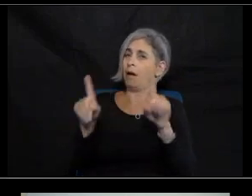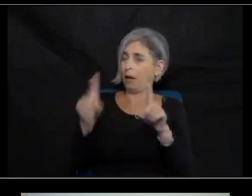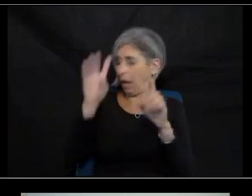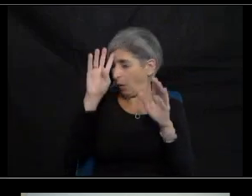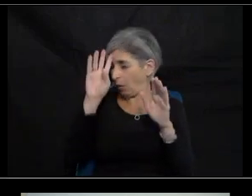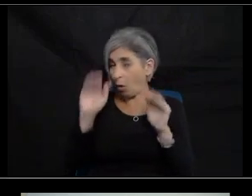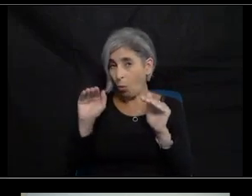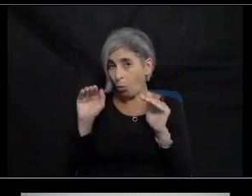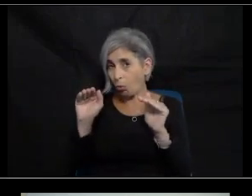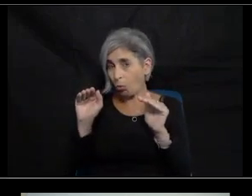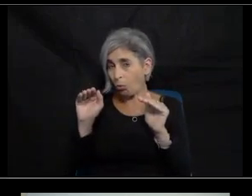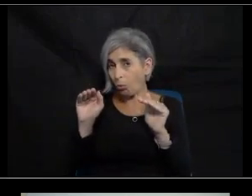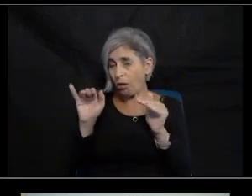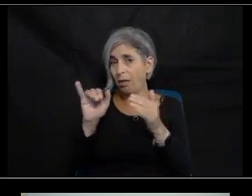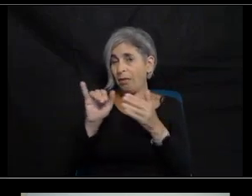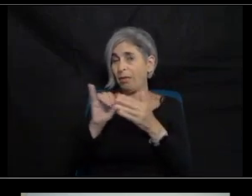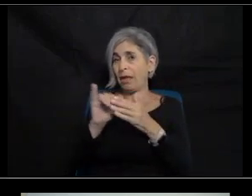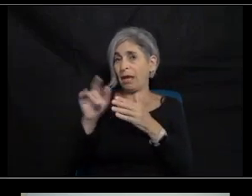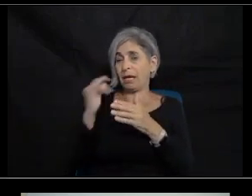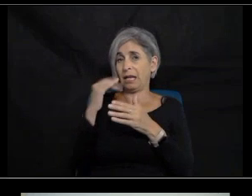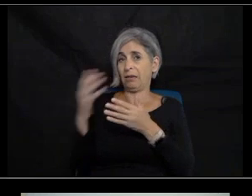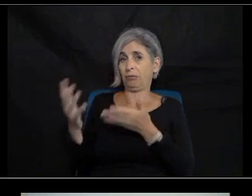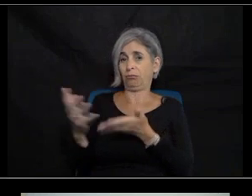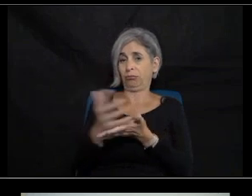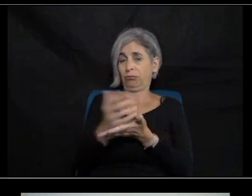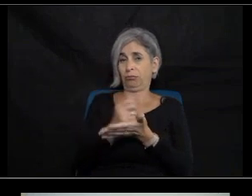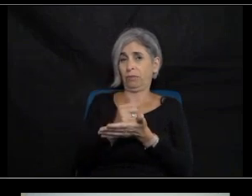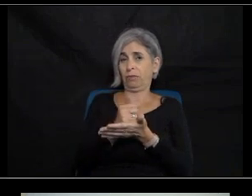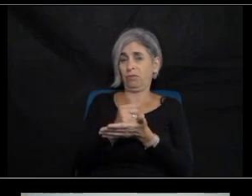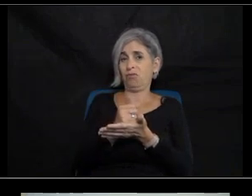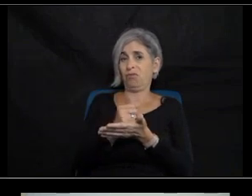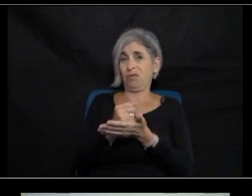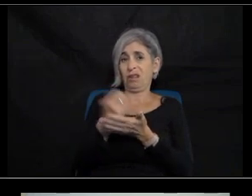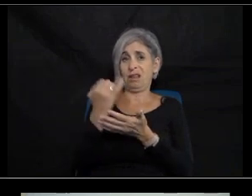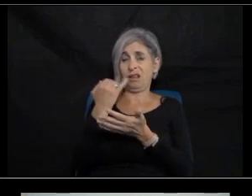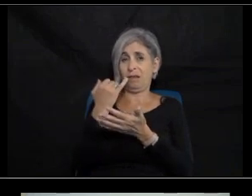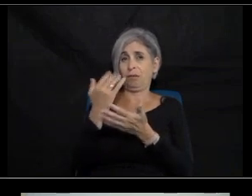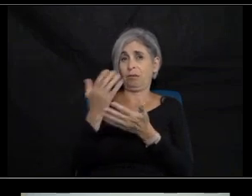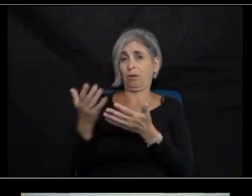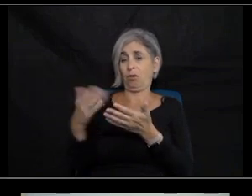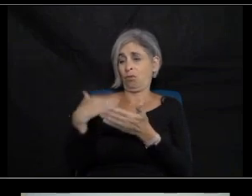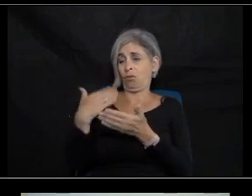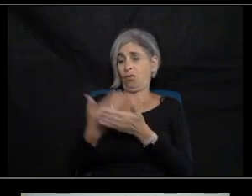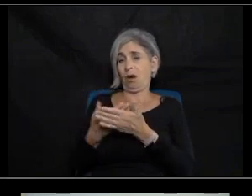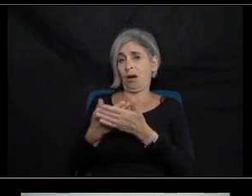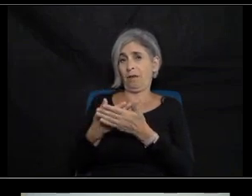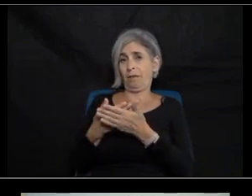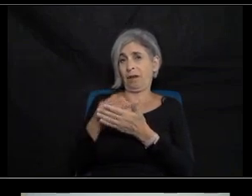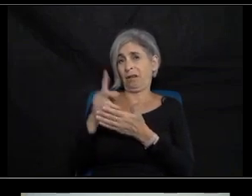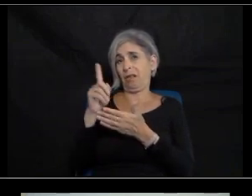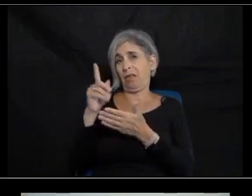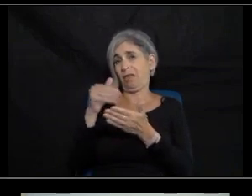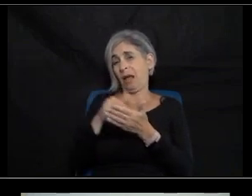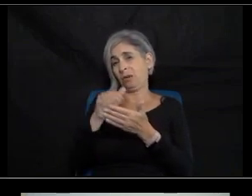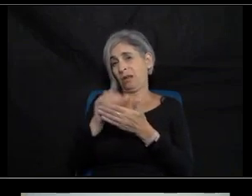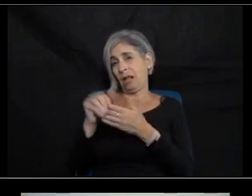hope that once revenue, if it ever gets to a certain point of thousands of dollars a